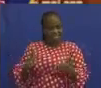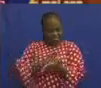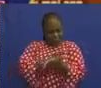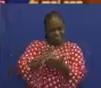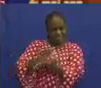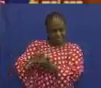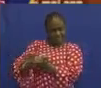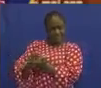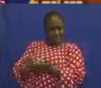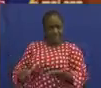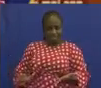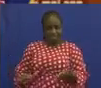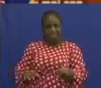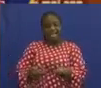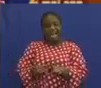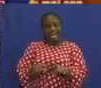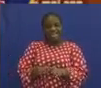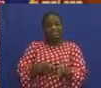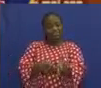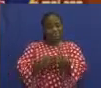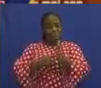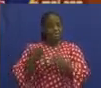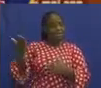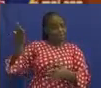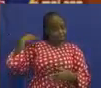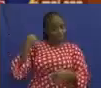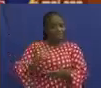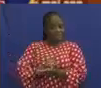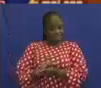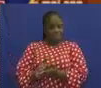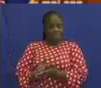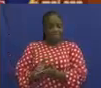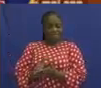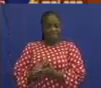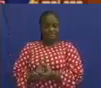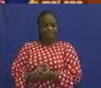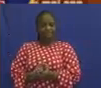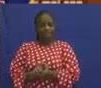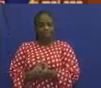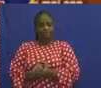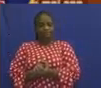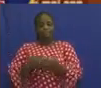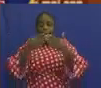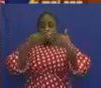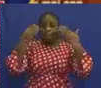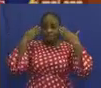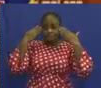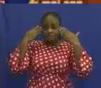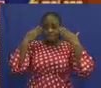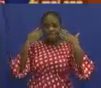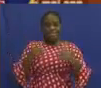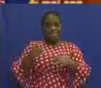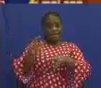hygiene protocols, as was required in the earlier days of the pandemic. Mask wearing in